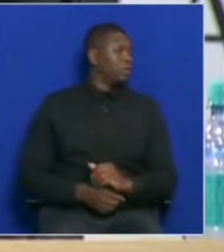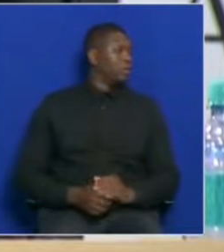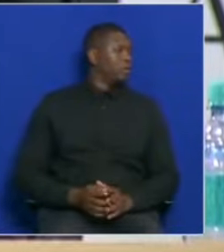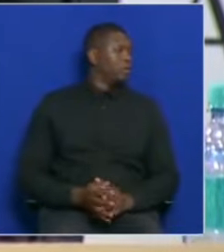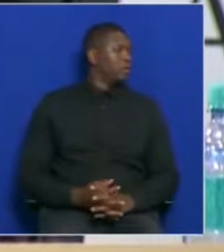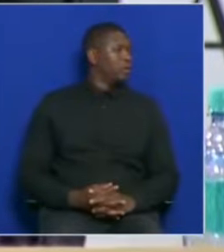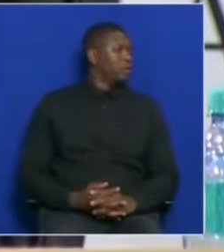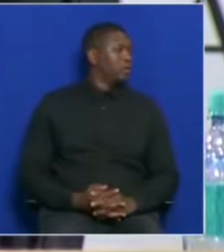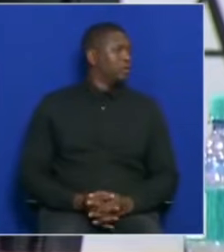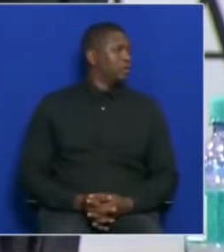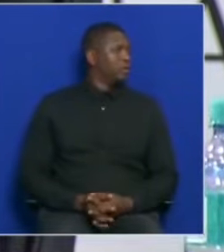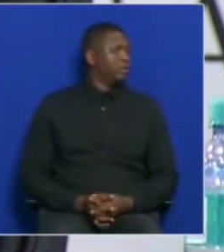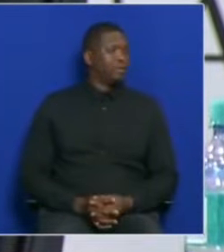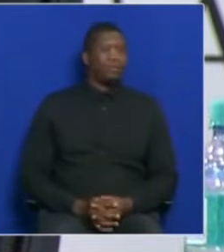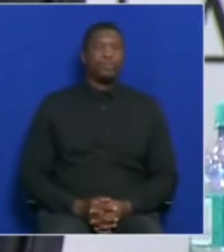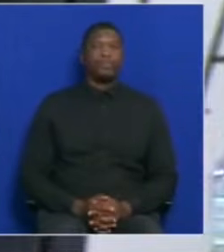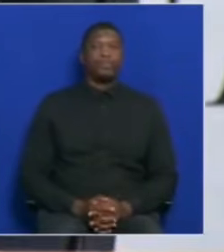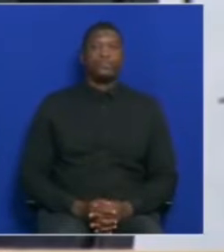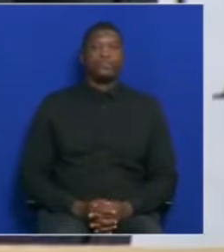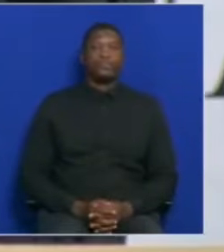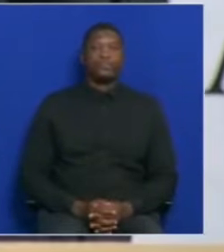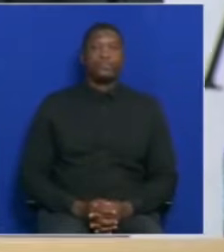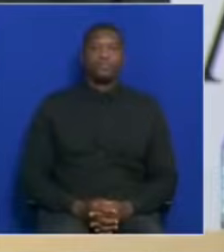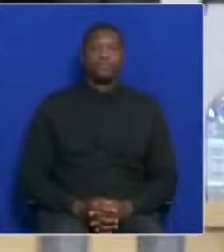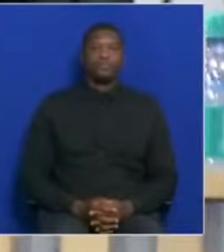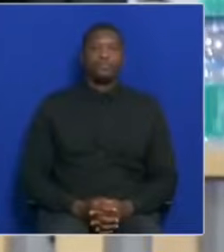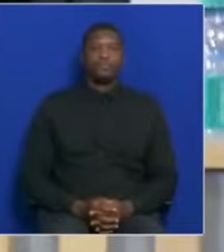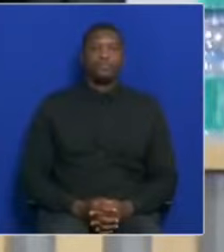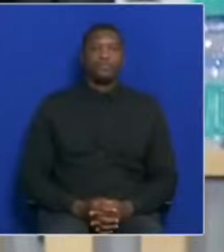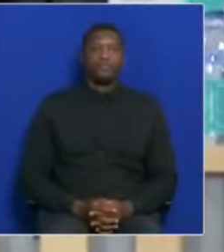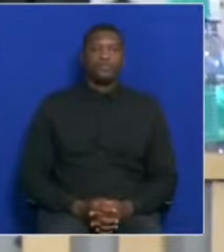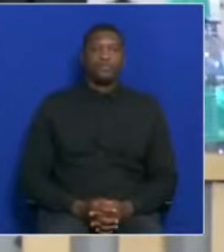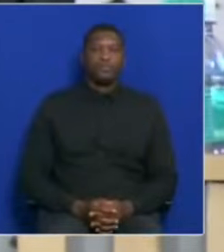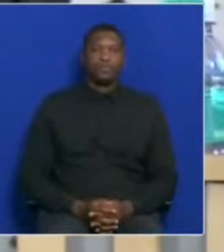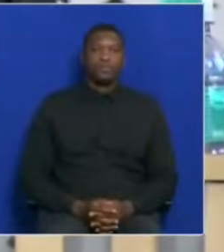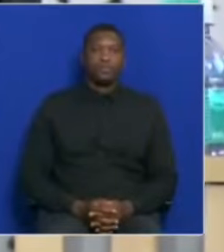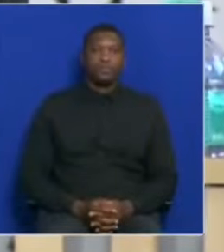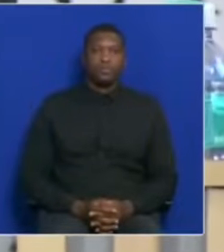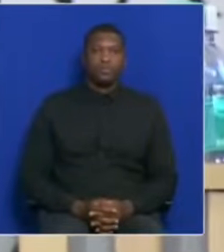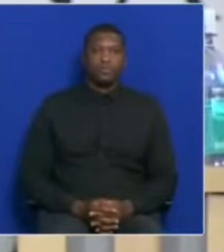your devices are quiet, on silent. Thank you.